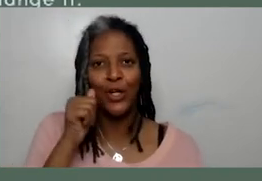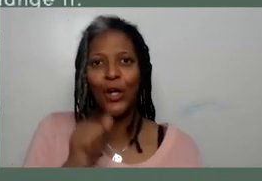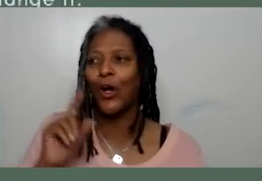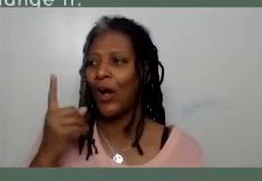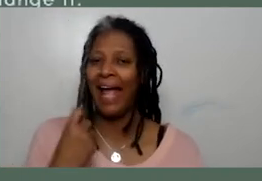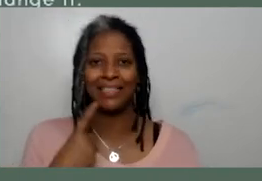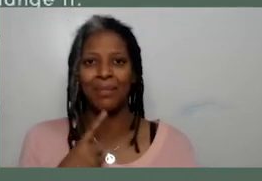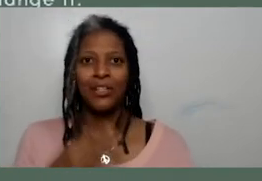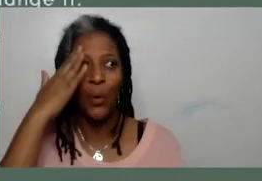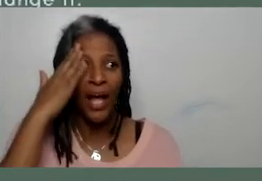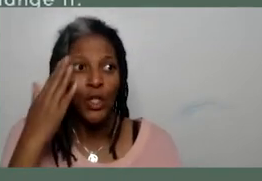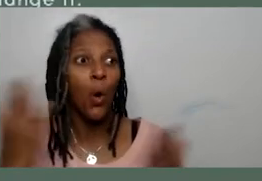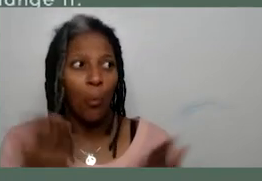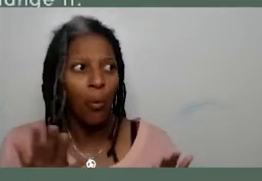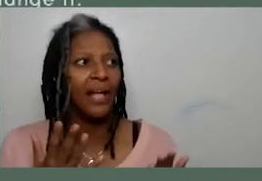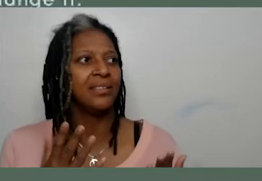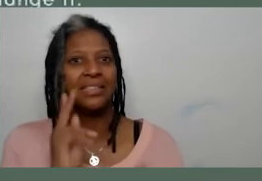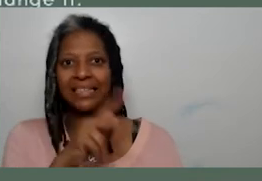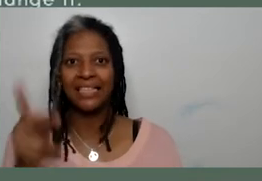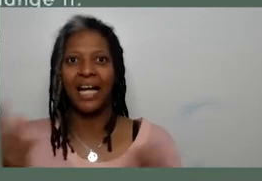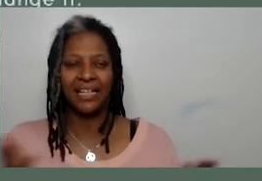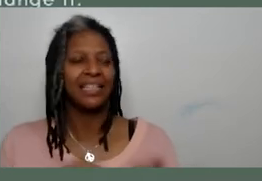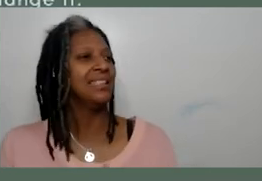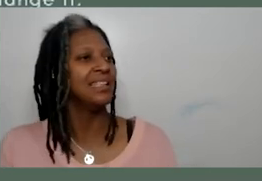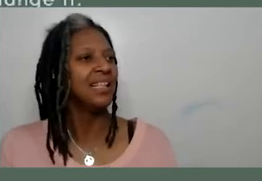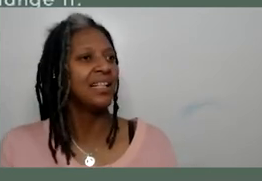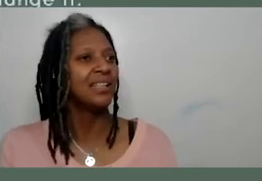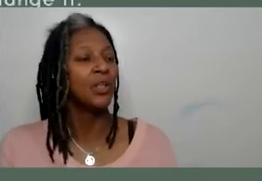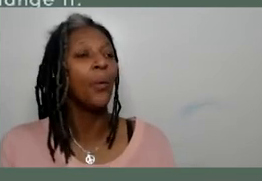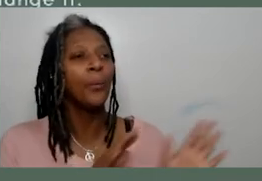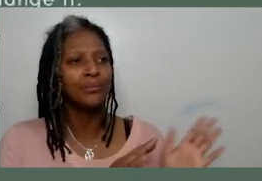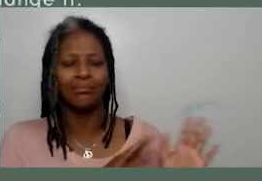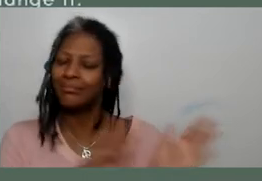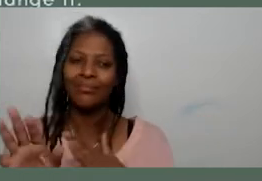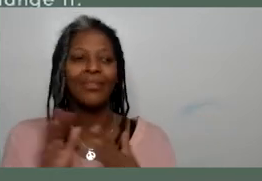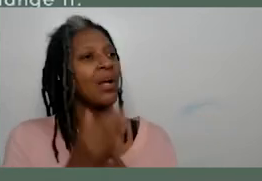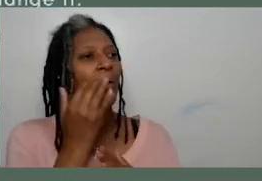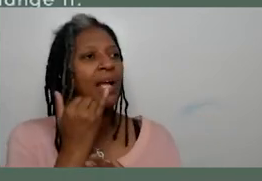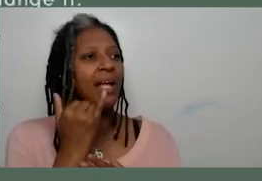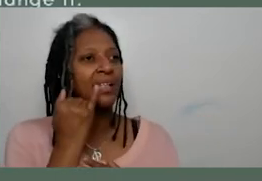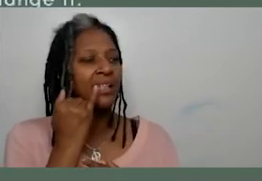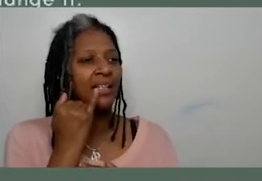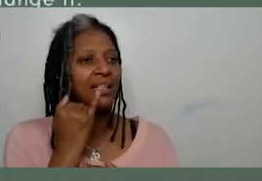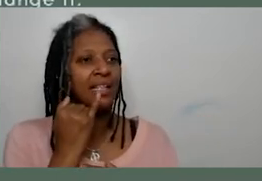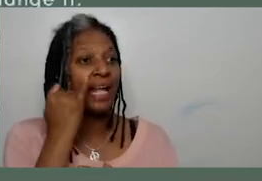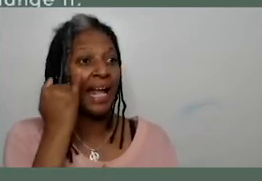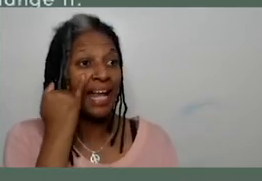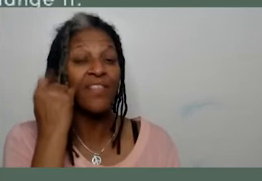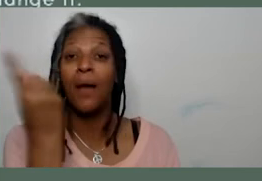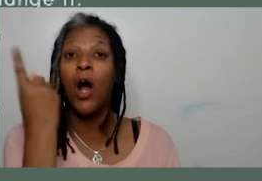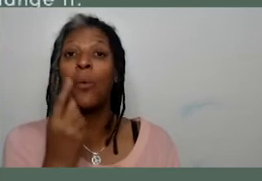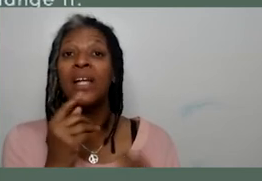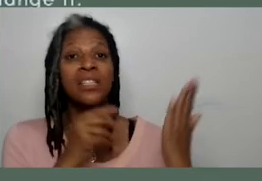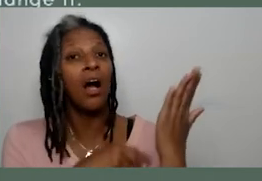me. You know, if my mode of communication is TikTok and Snapchat and in Instagram, and the folks on